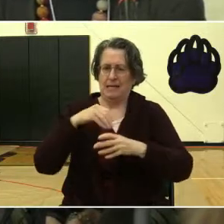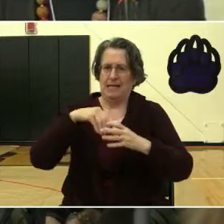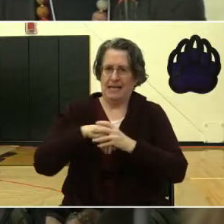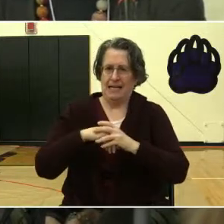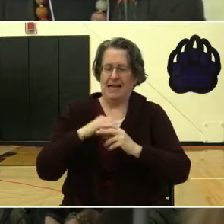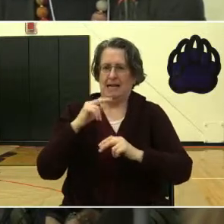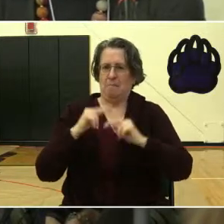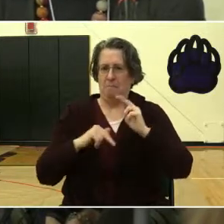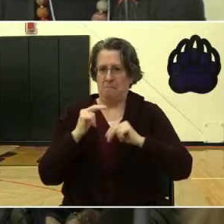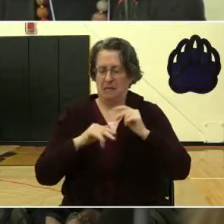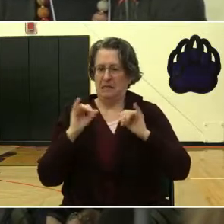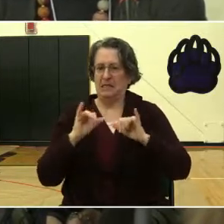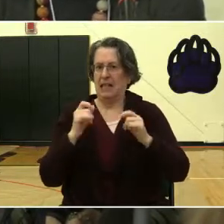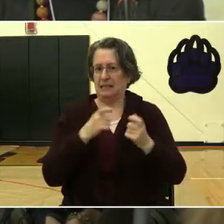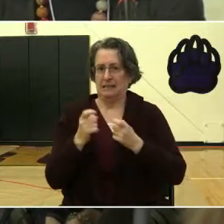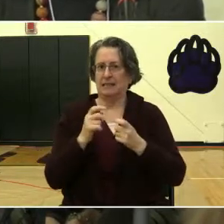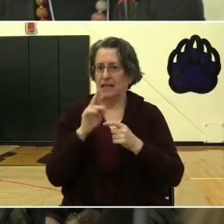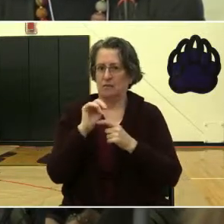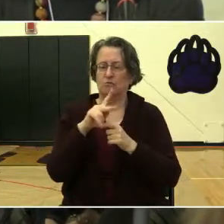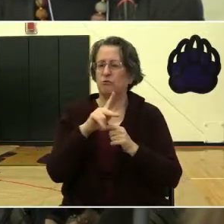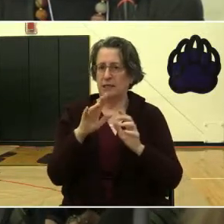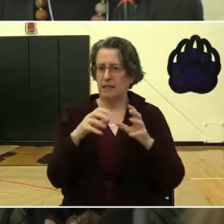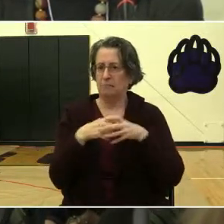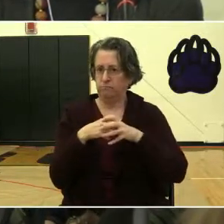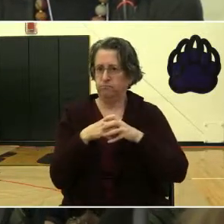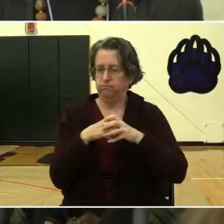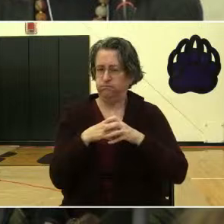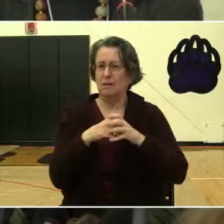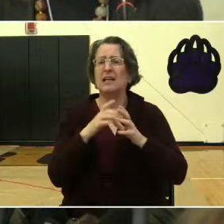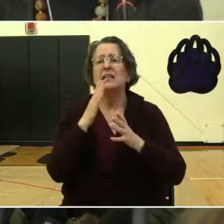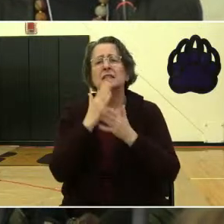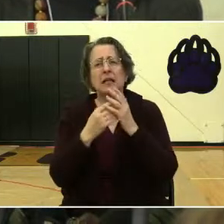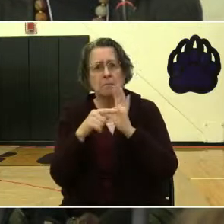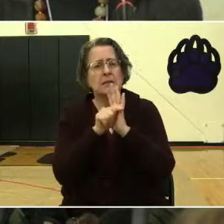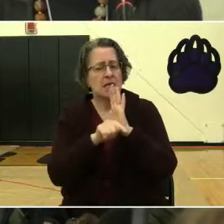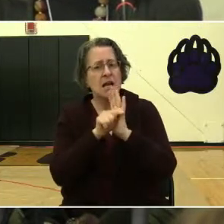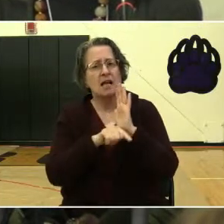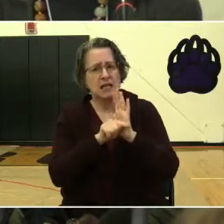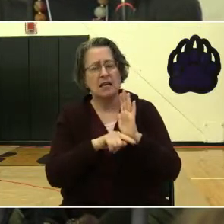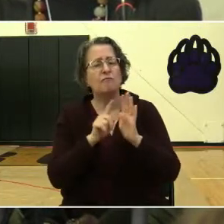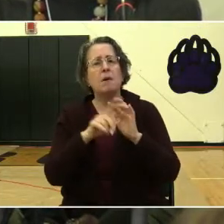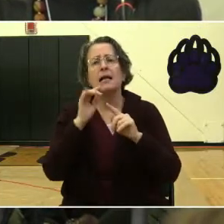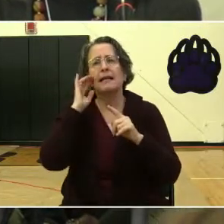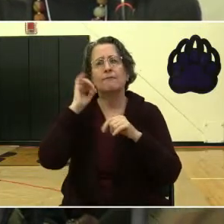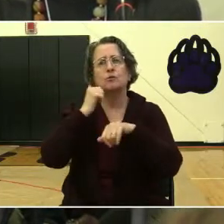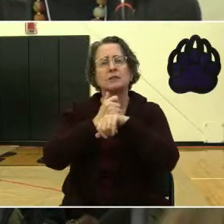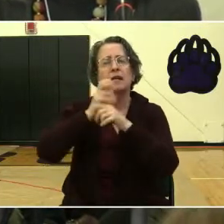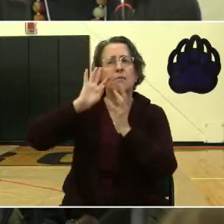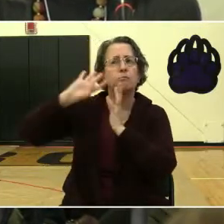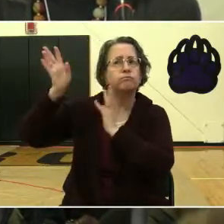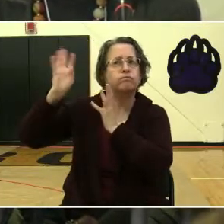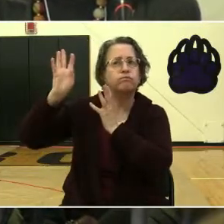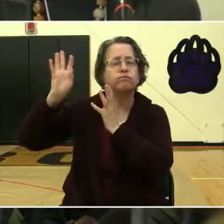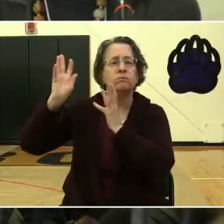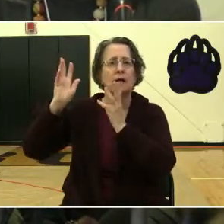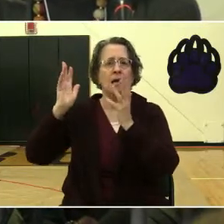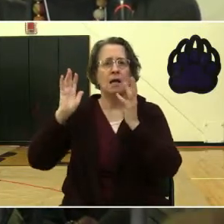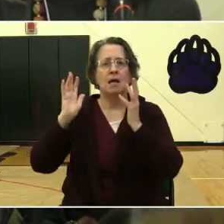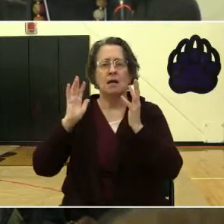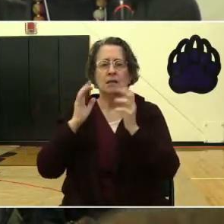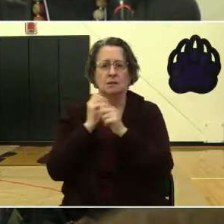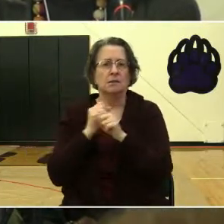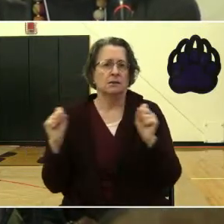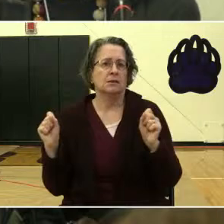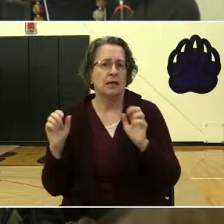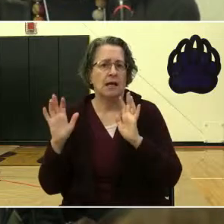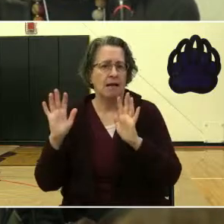a refrigerant uh but those can be mitigated if there's adequate ventilation or if the the refrigeration equipment is